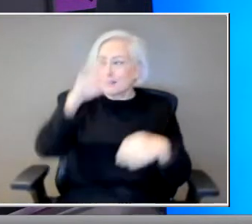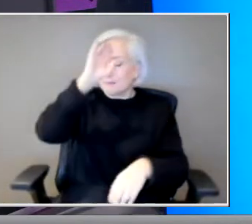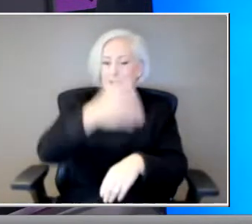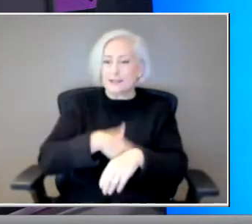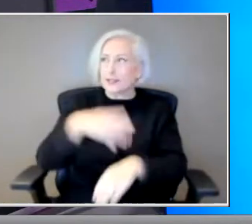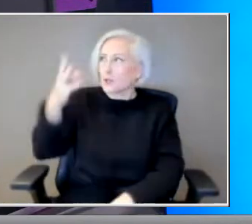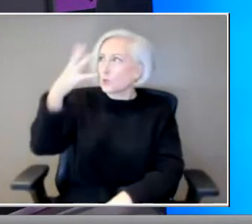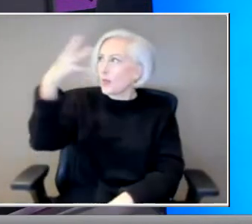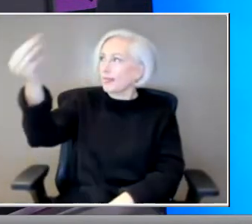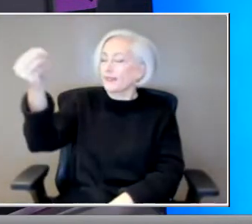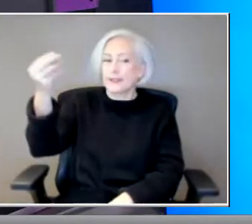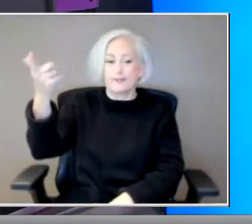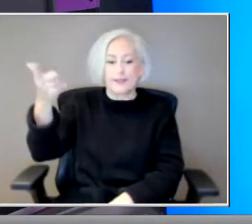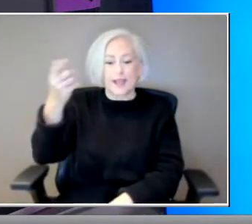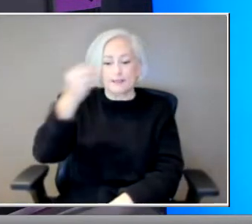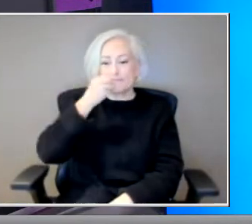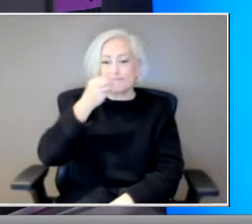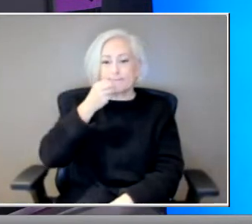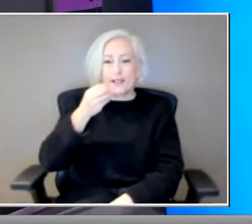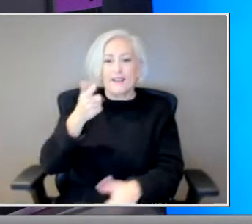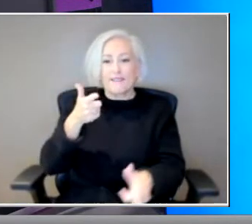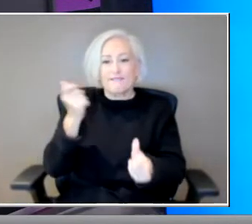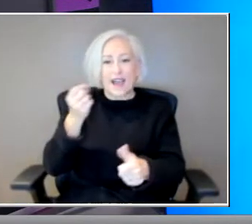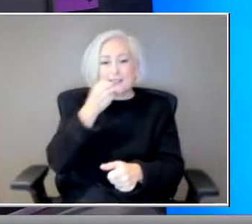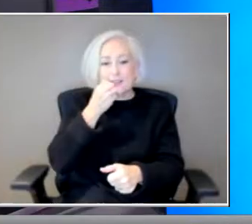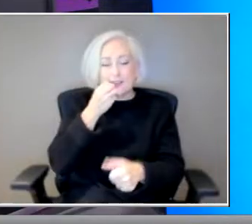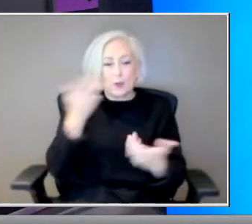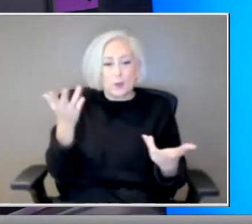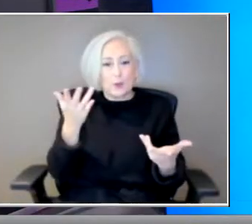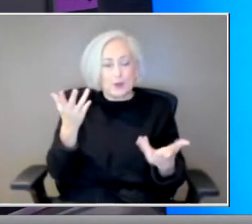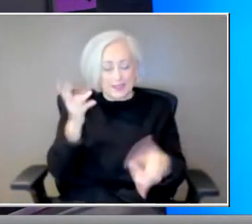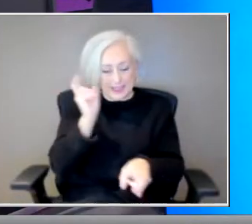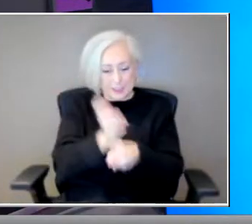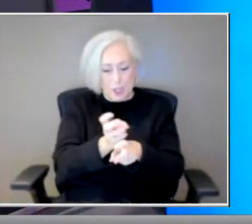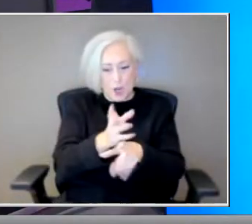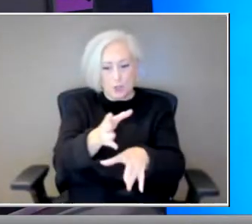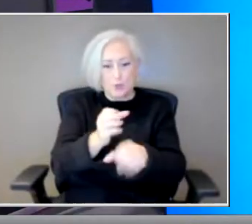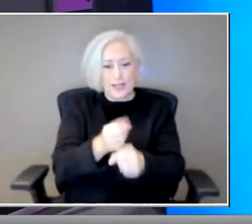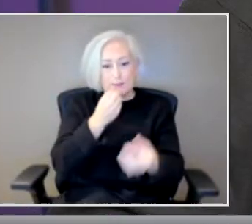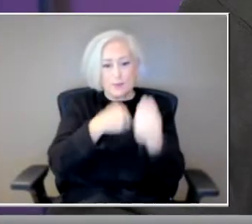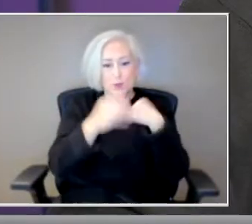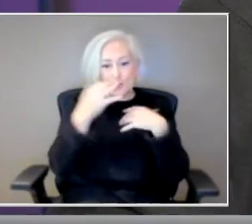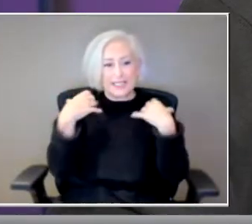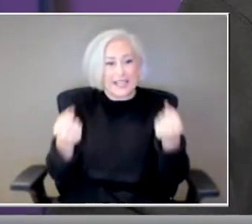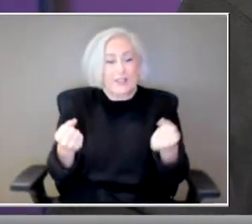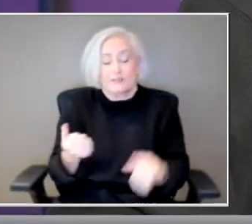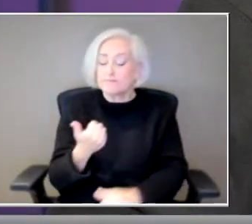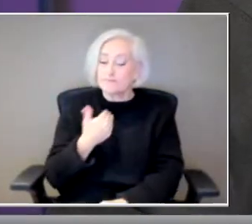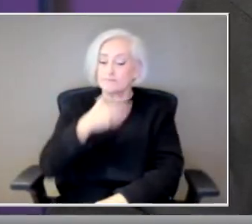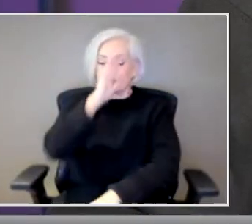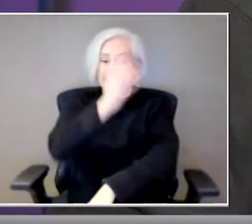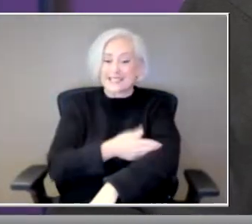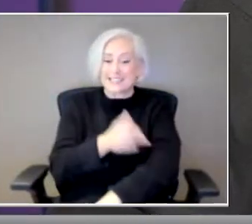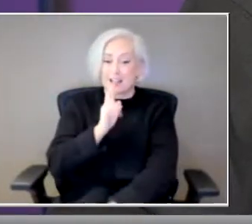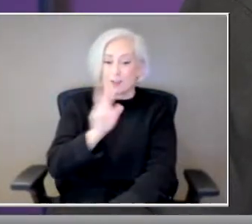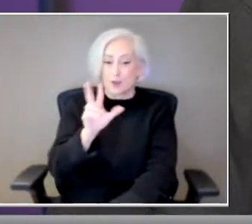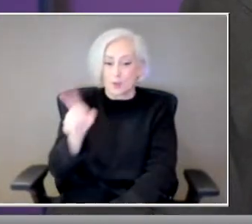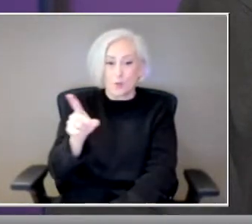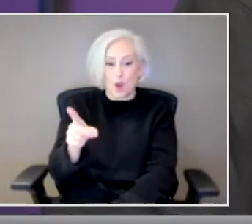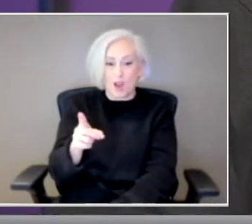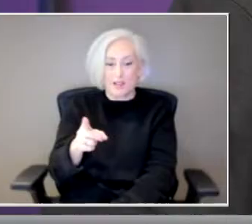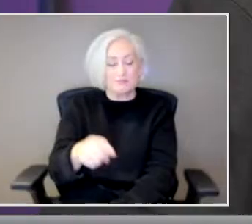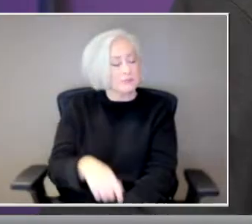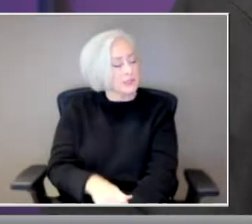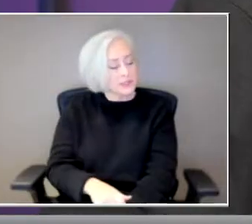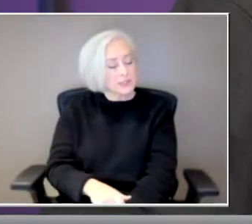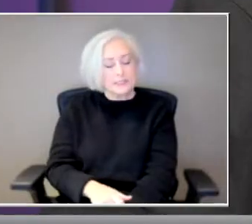whole meal right here. What are you doing? It's hard to get kids to eat healthy. Well, I got a 31-year-old son. I try to get him to go to the doctor, and he's pretty hard-headed. But, I mean,